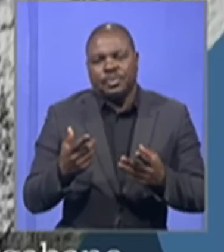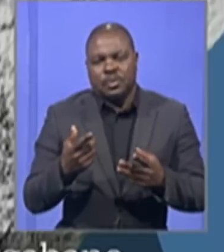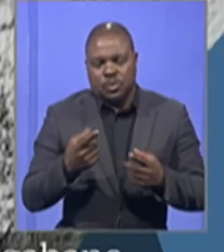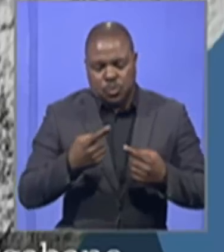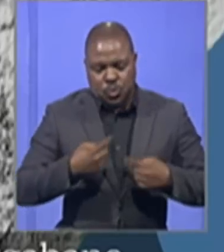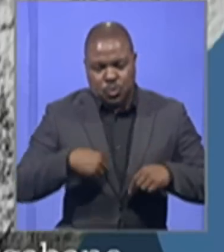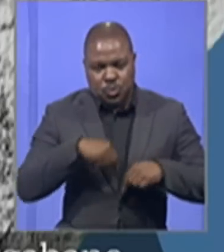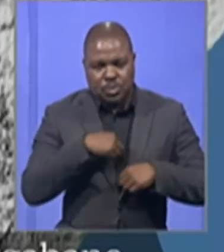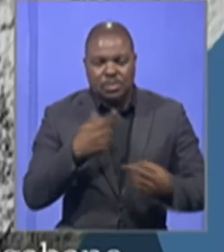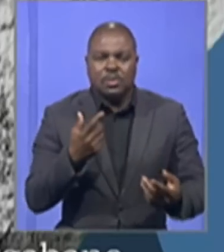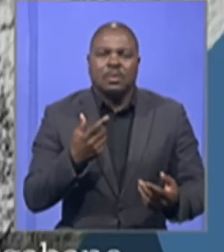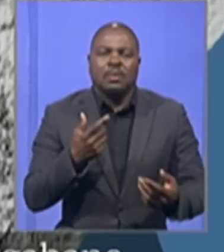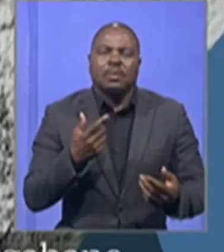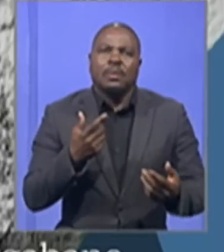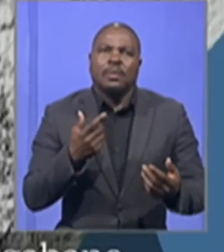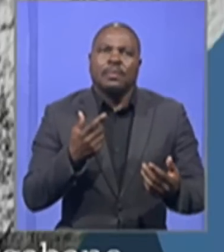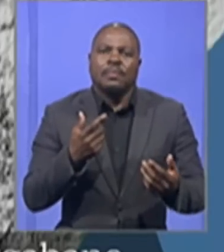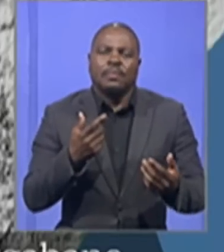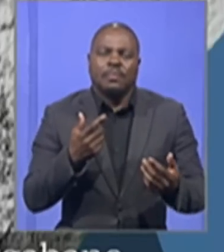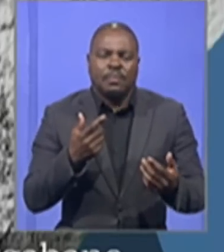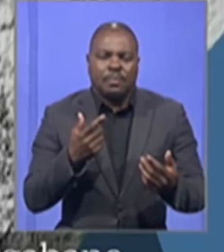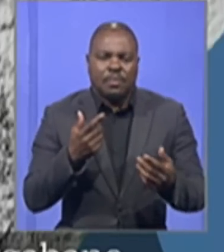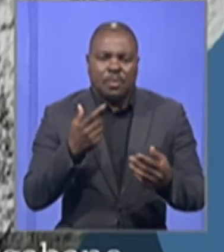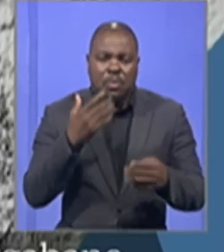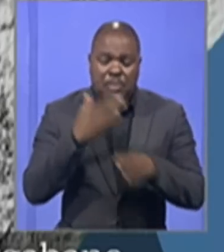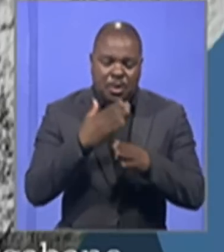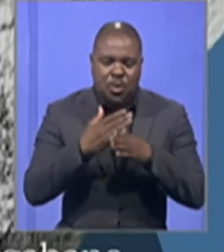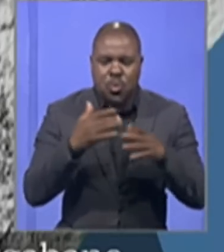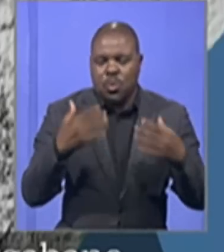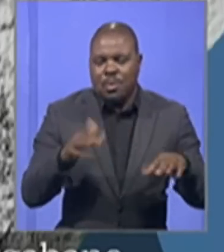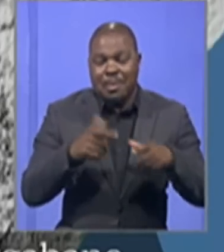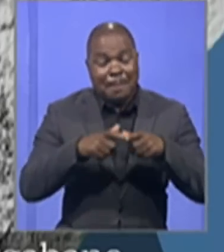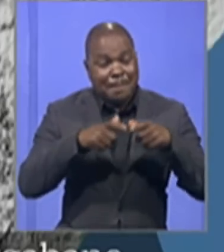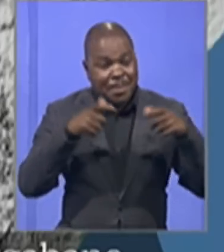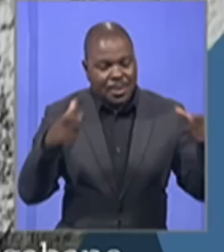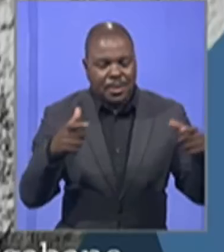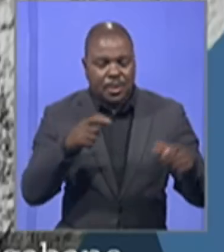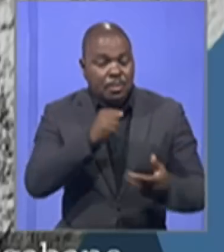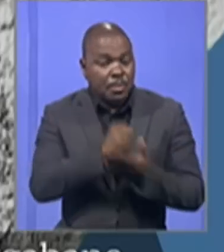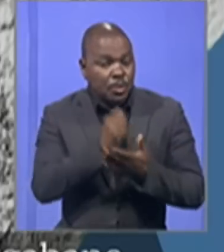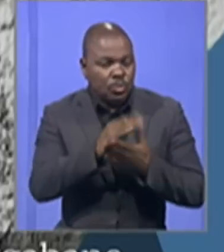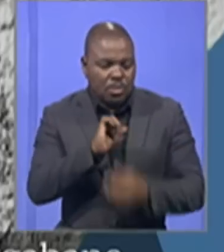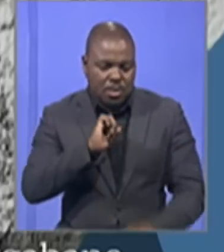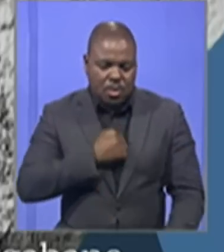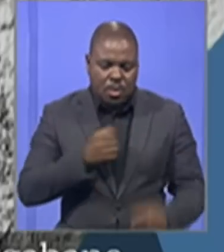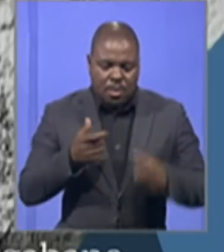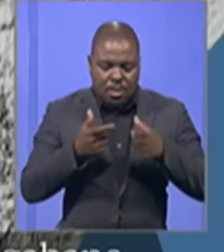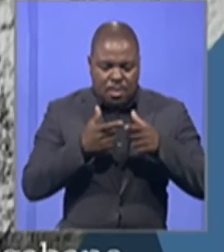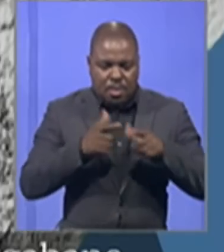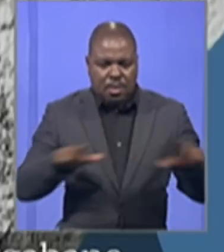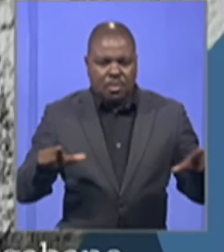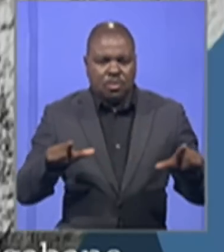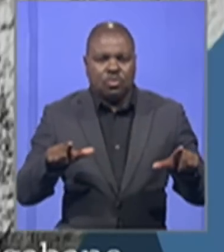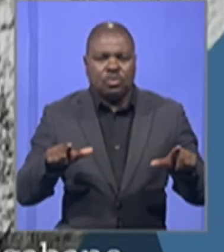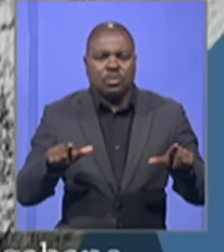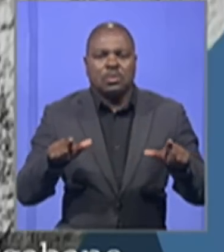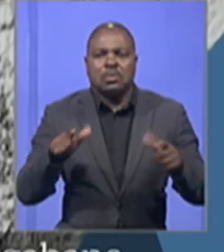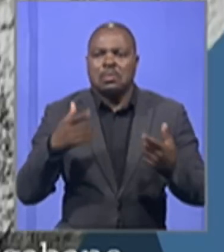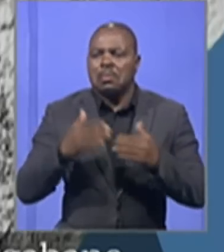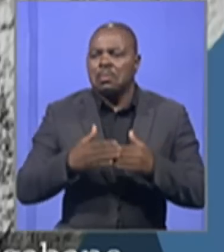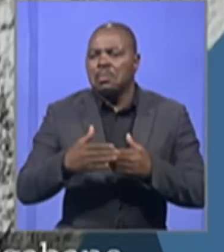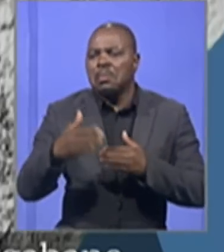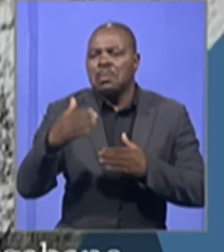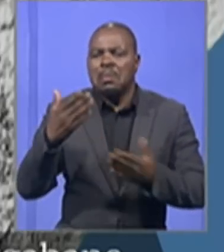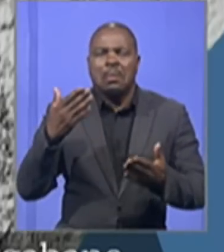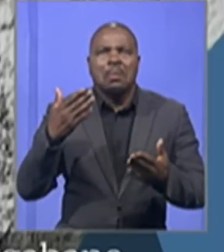iphumana re tsamane le mosebetsi o moholo wa hore dipuo tsa rona di seke ke le kgale di iphumana le tsona